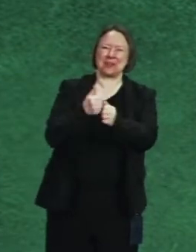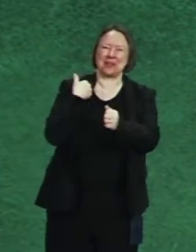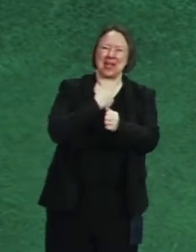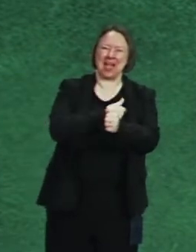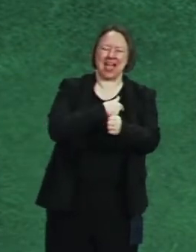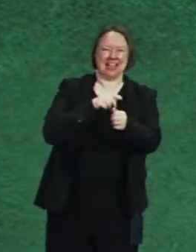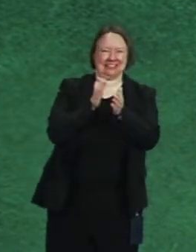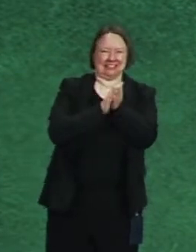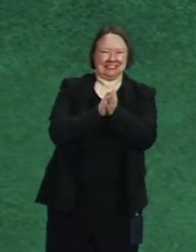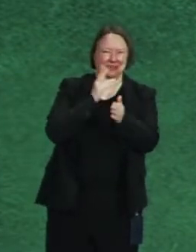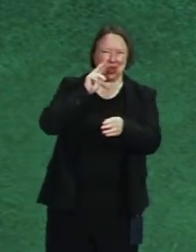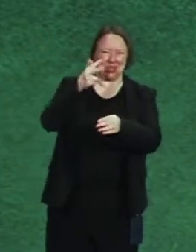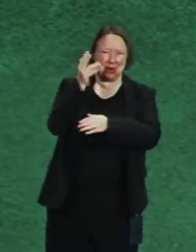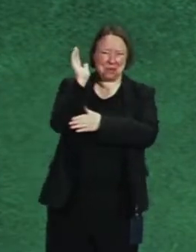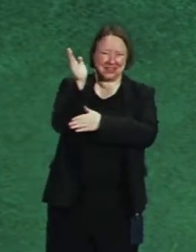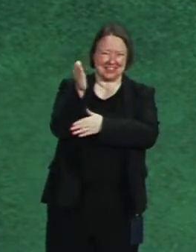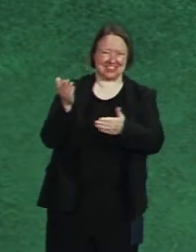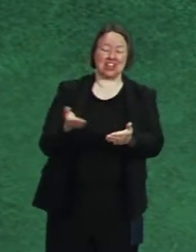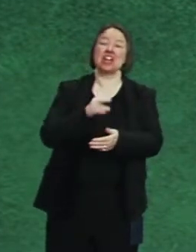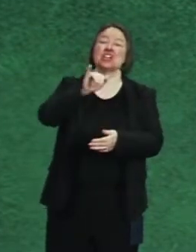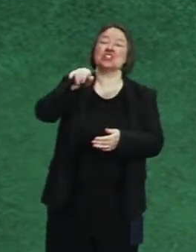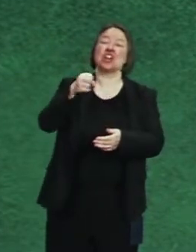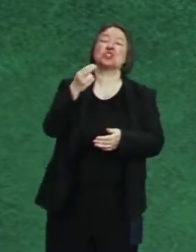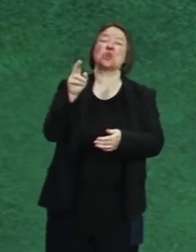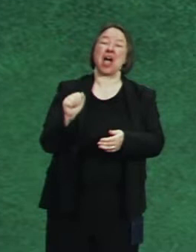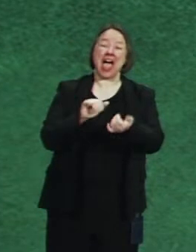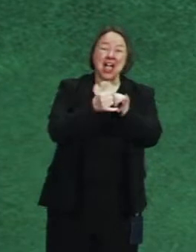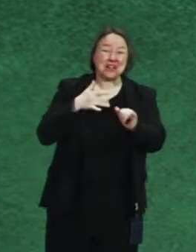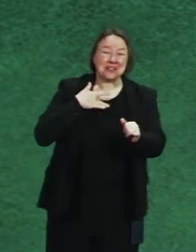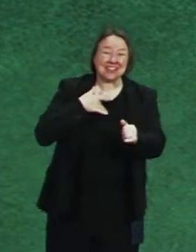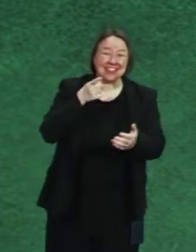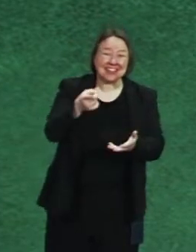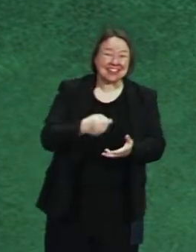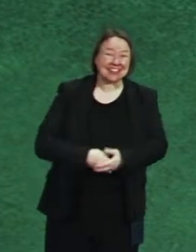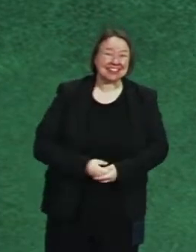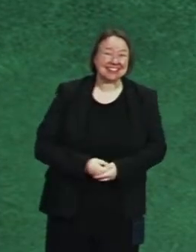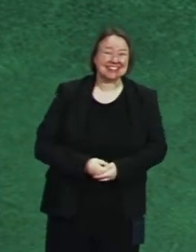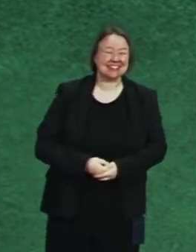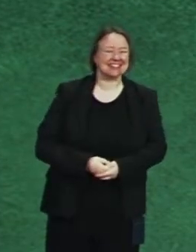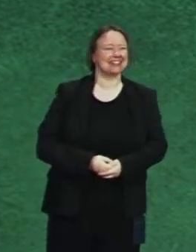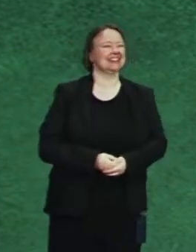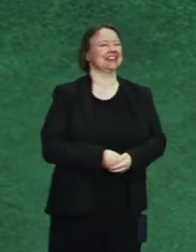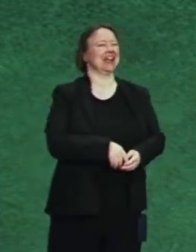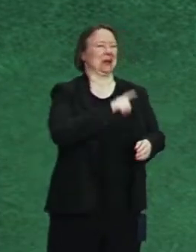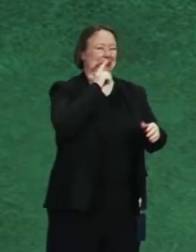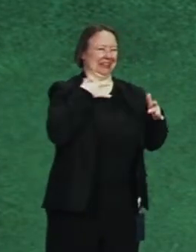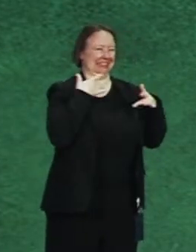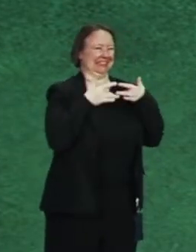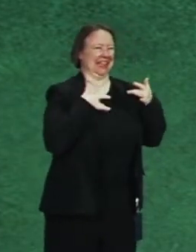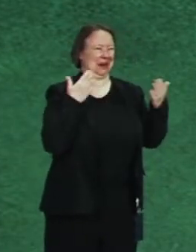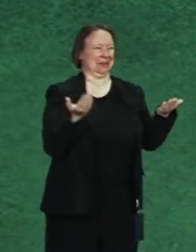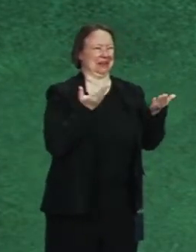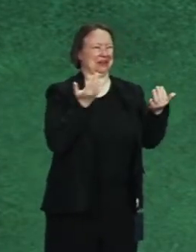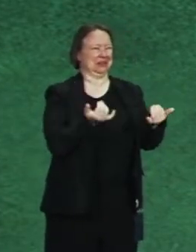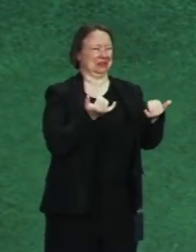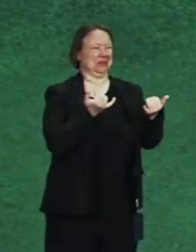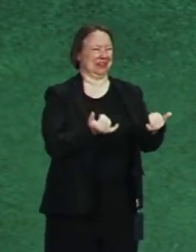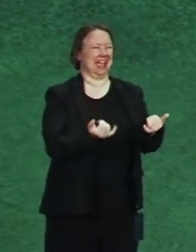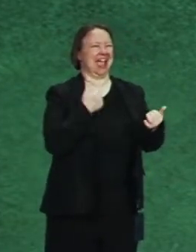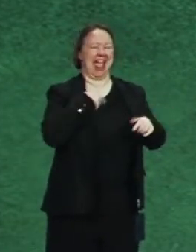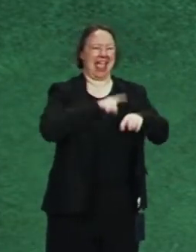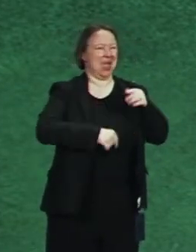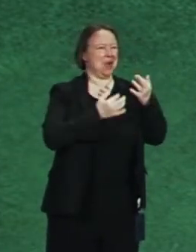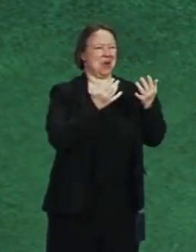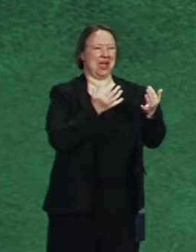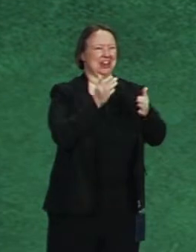our third presentation here. Joshua, how are you feeling? I'm very excited to be here today, and I can't wait